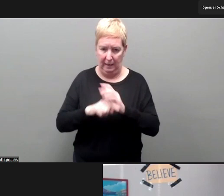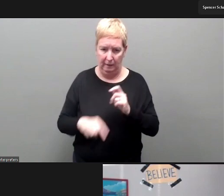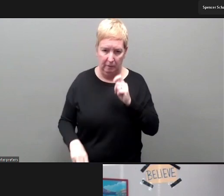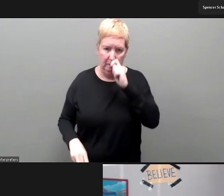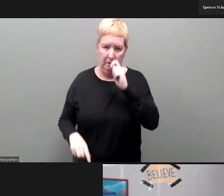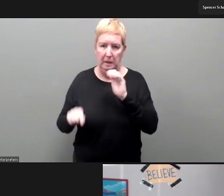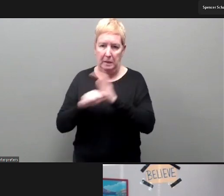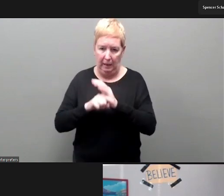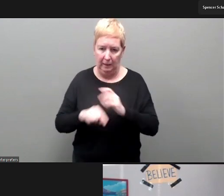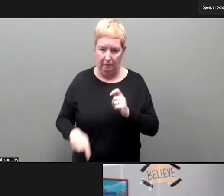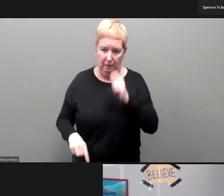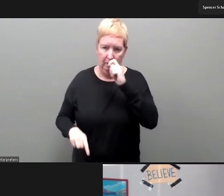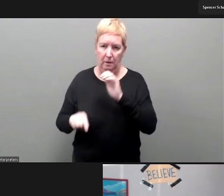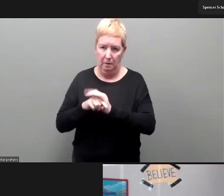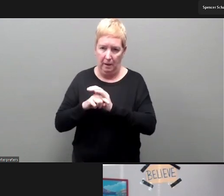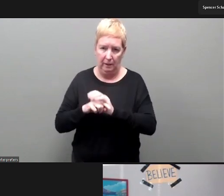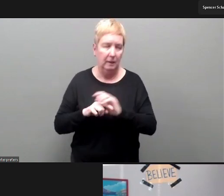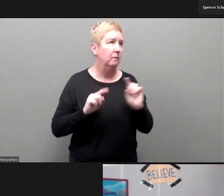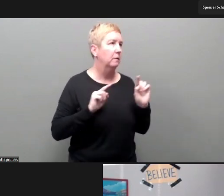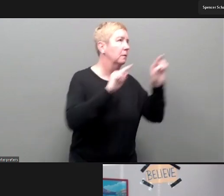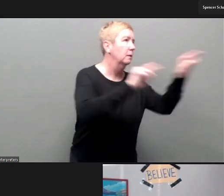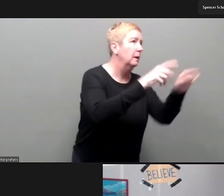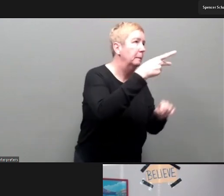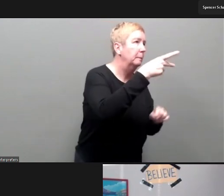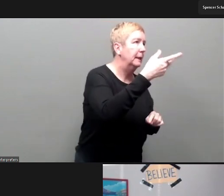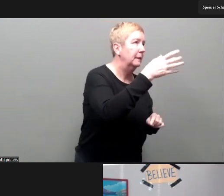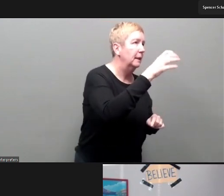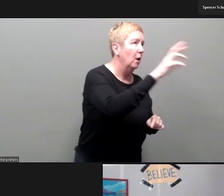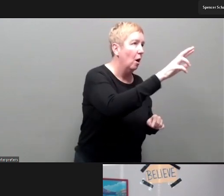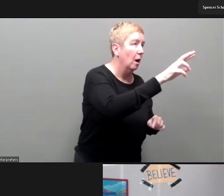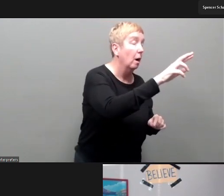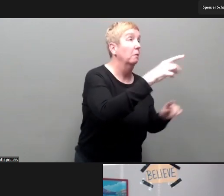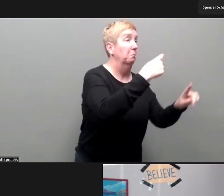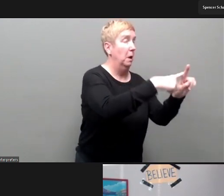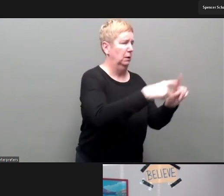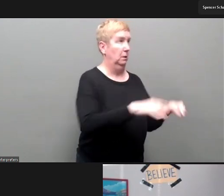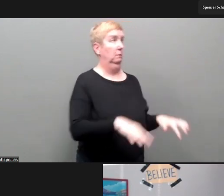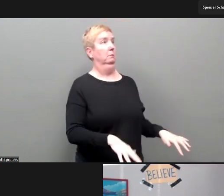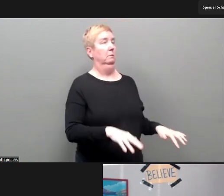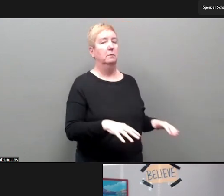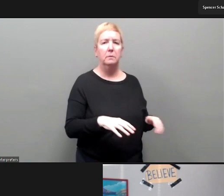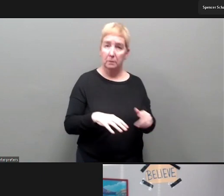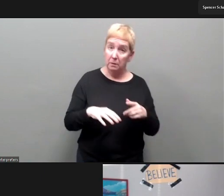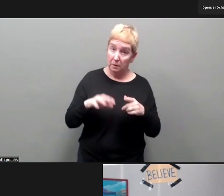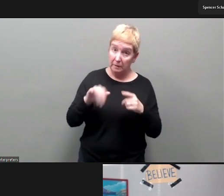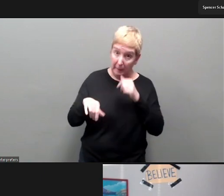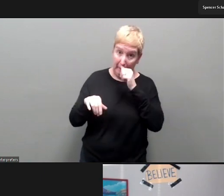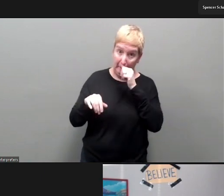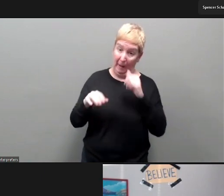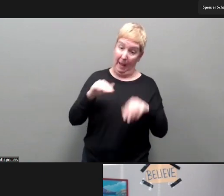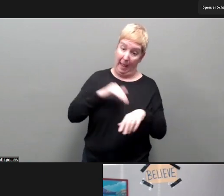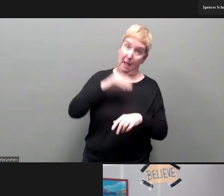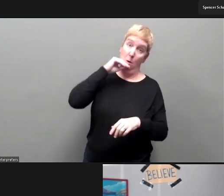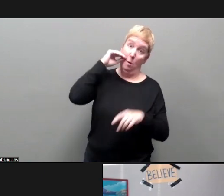the PCR test and it says positive. Are these at-home tests actually picking up Omicron?